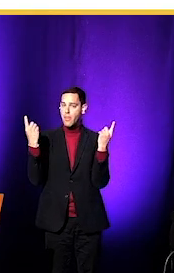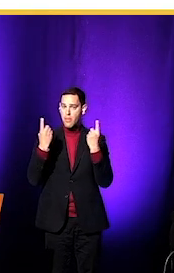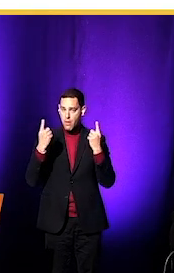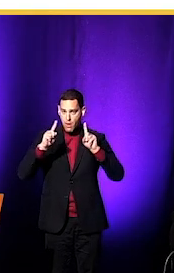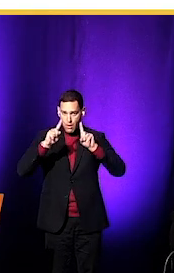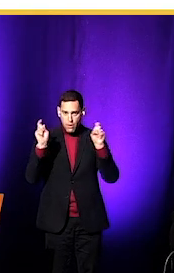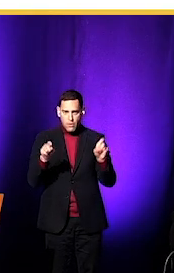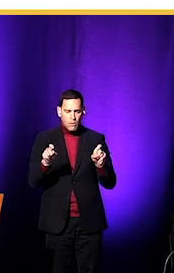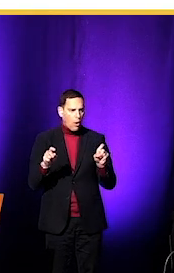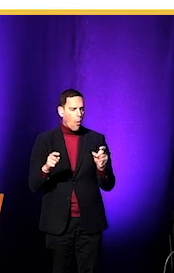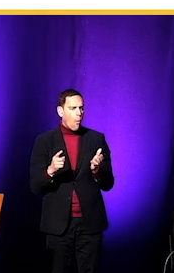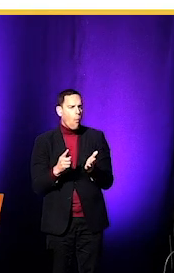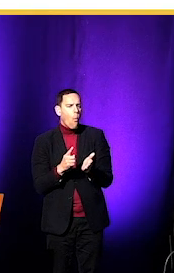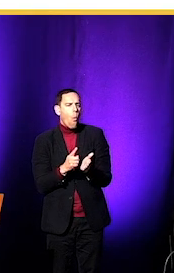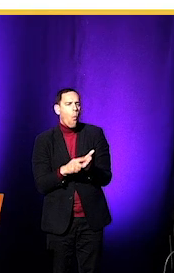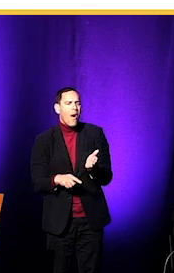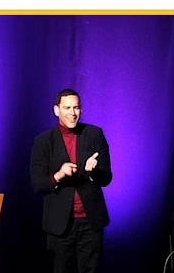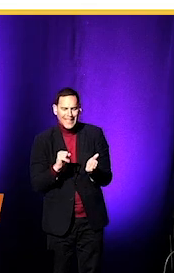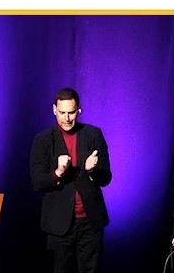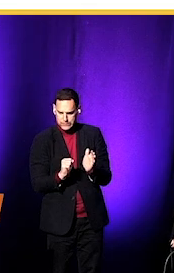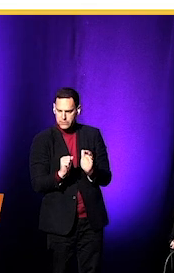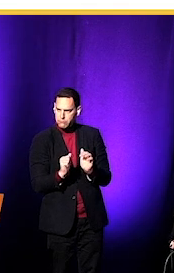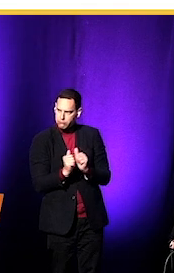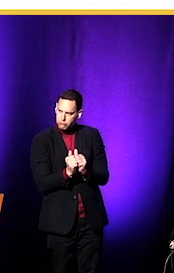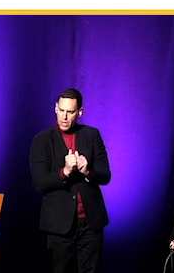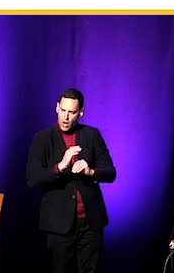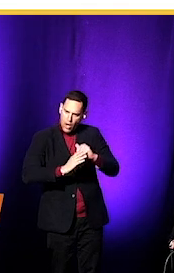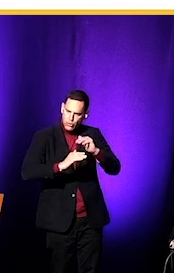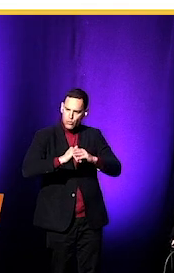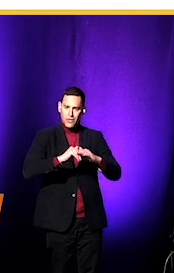constituted, how, and to what ends?